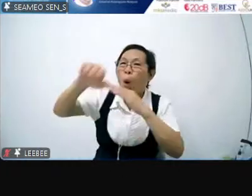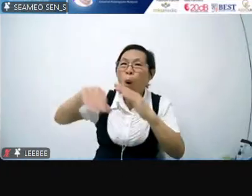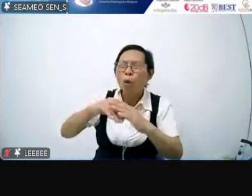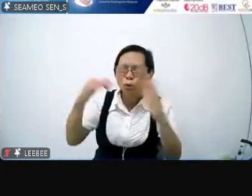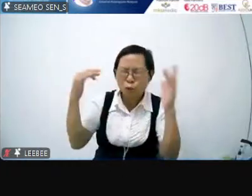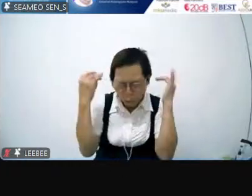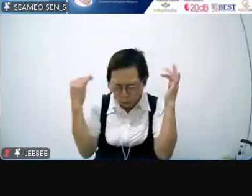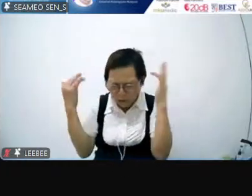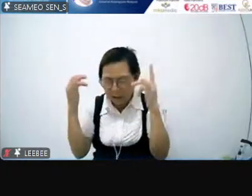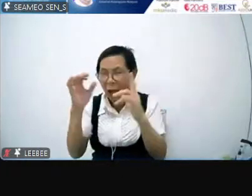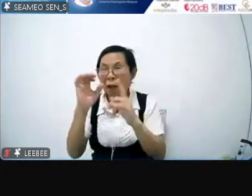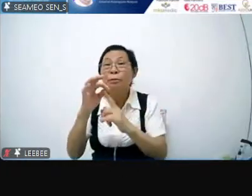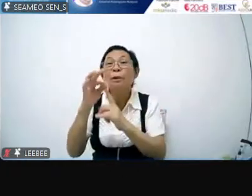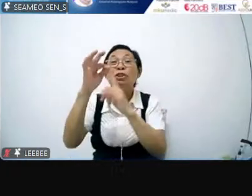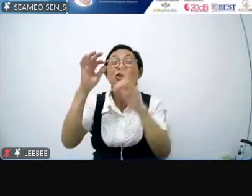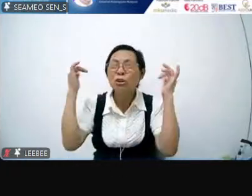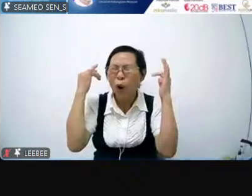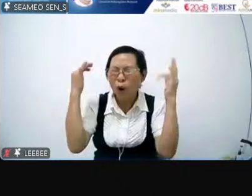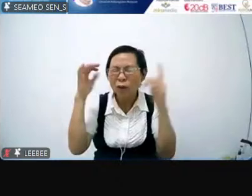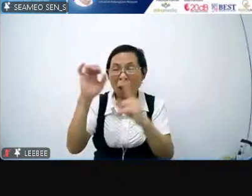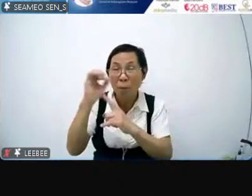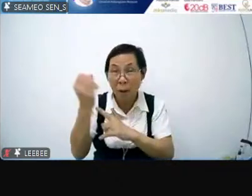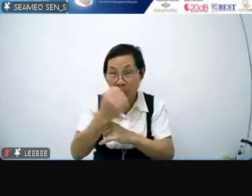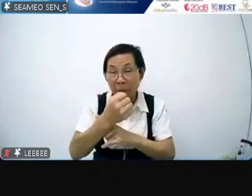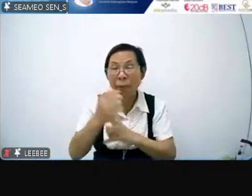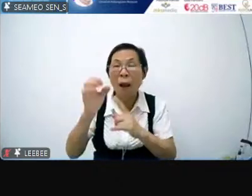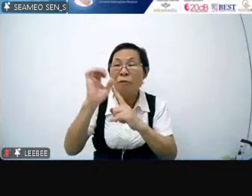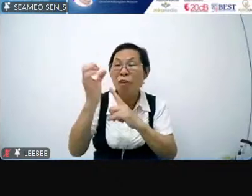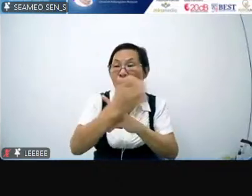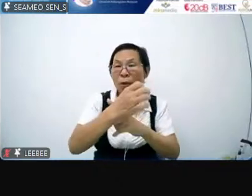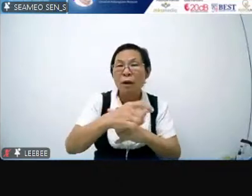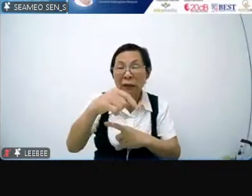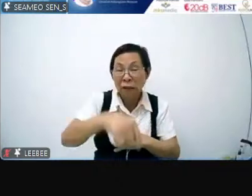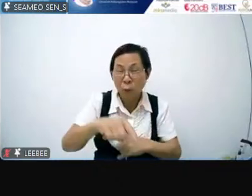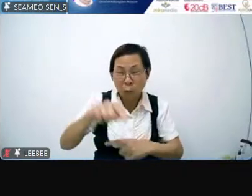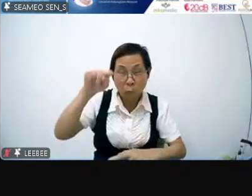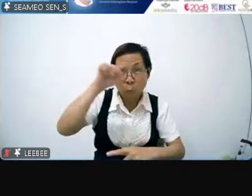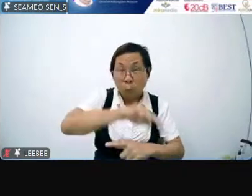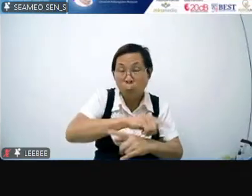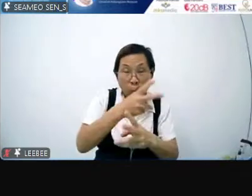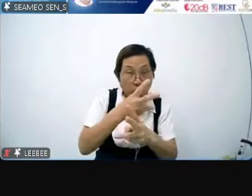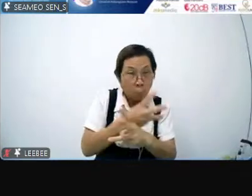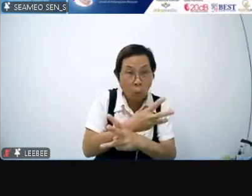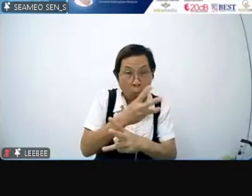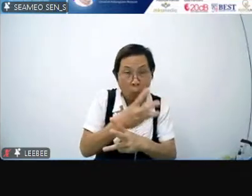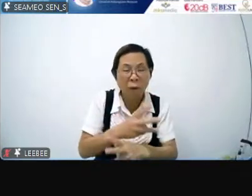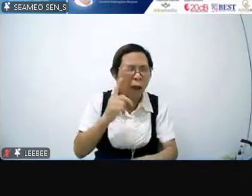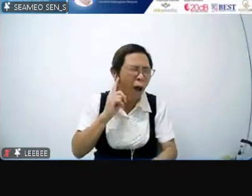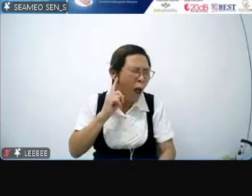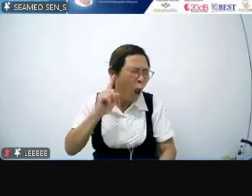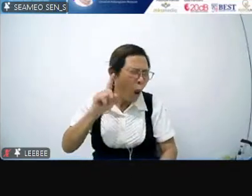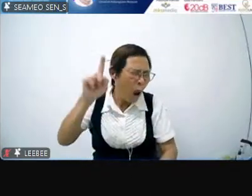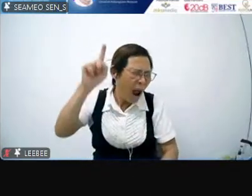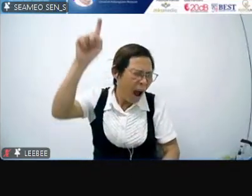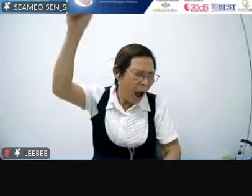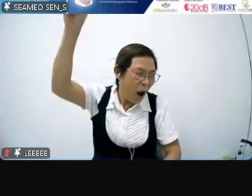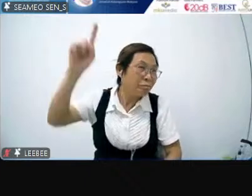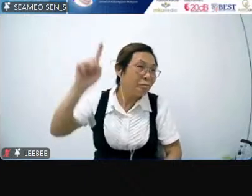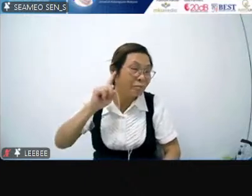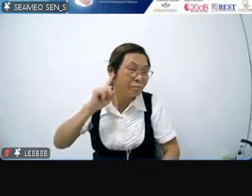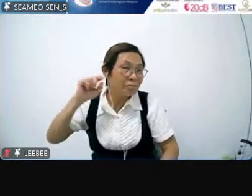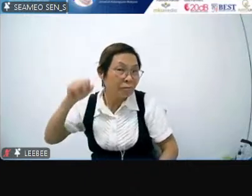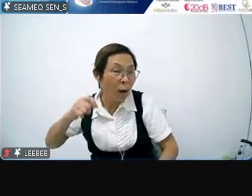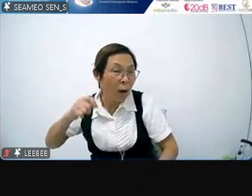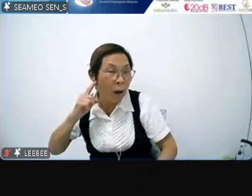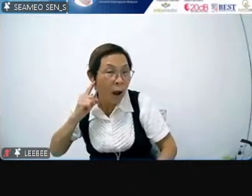environment. So next will be in the severe case, can hear loud speech in quiet